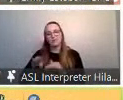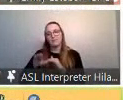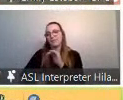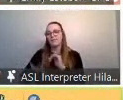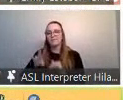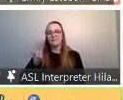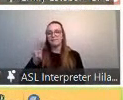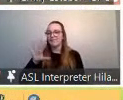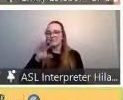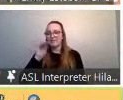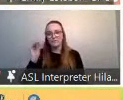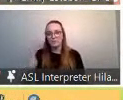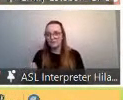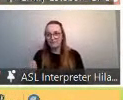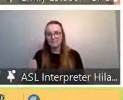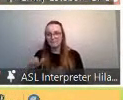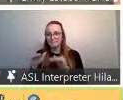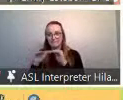of the regional market rate.